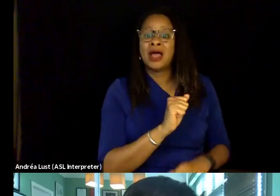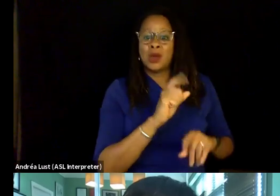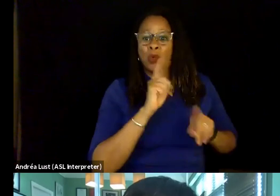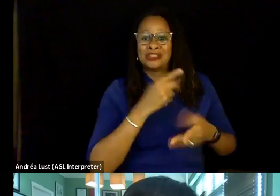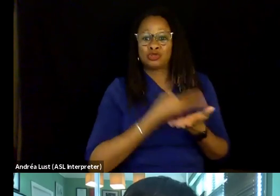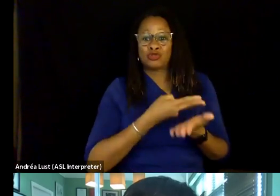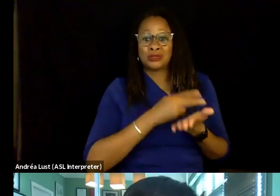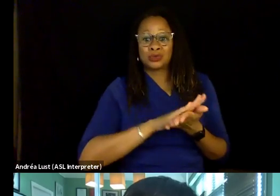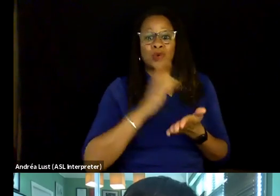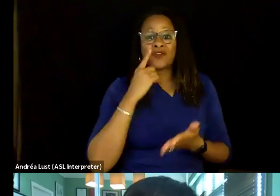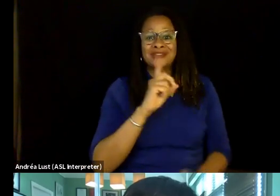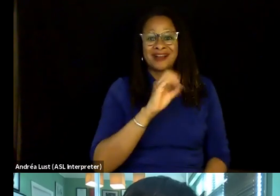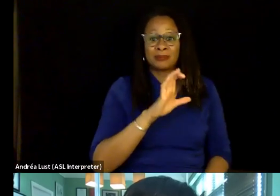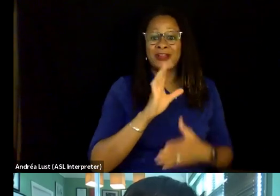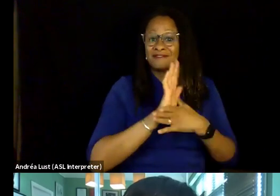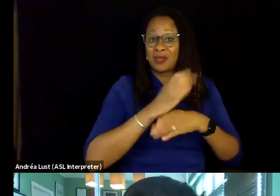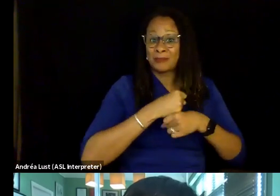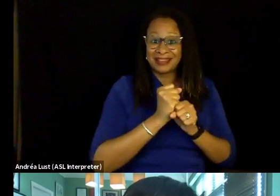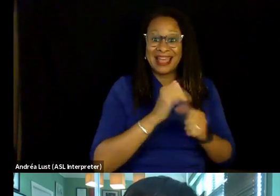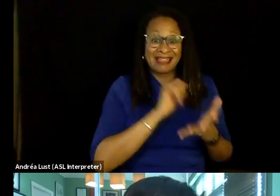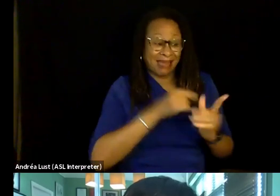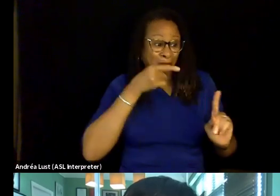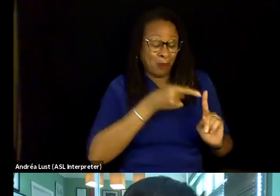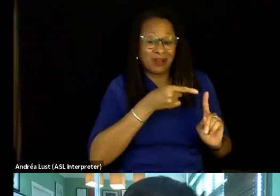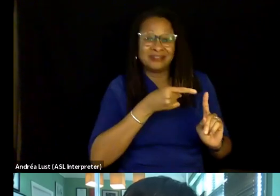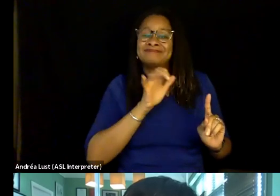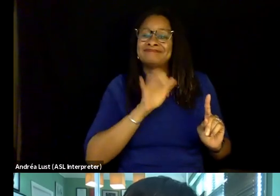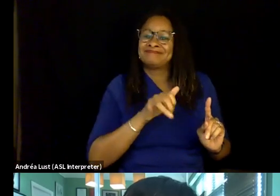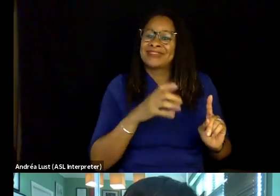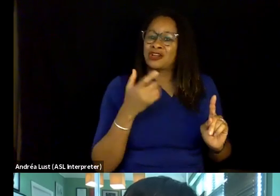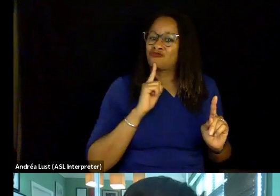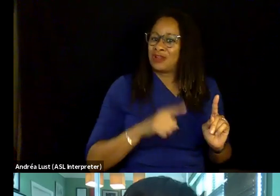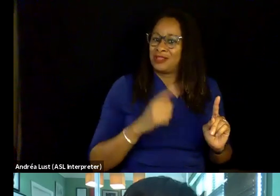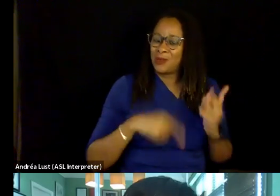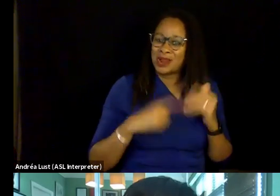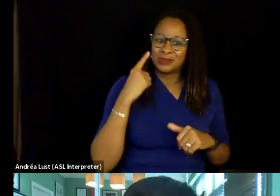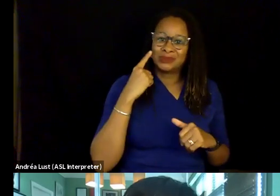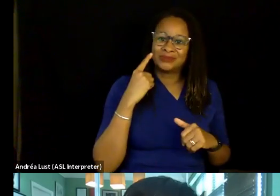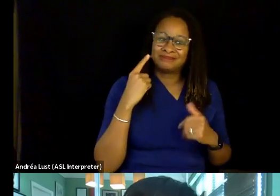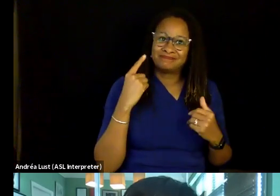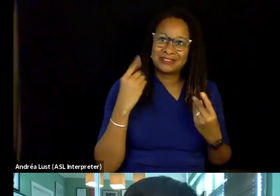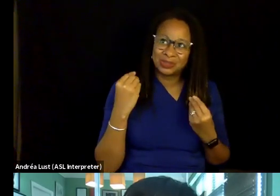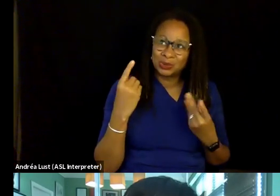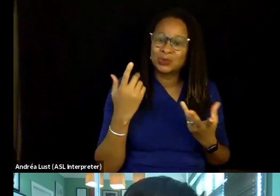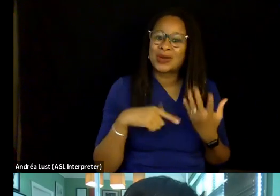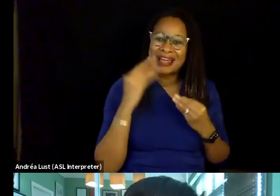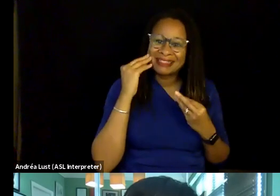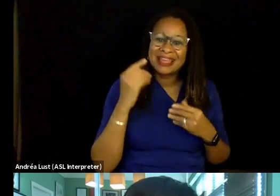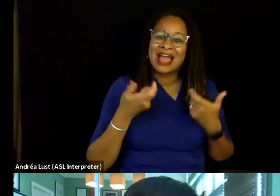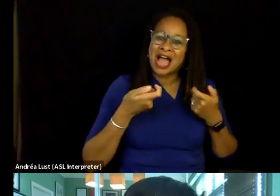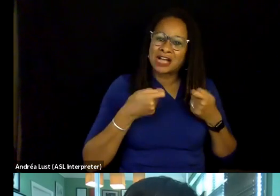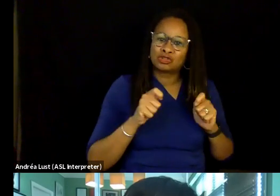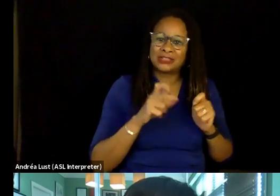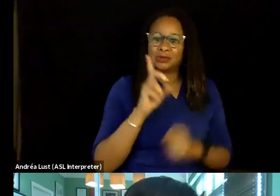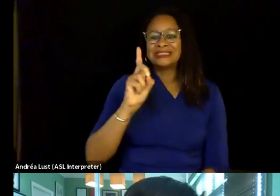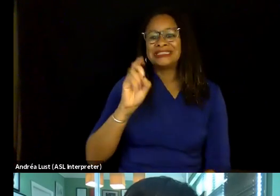and that's how I got into documentaries. And ever since then, what I do really, I think what I do is I try to decode